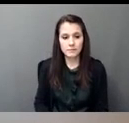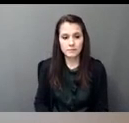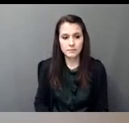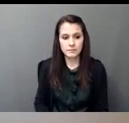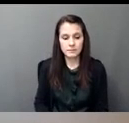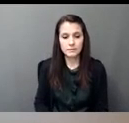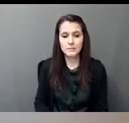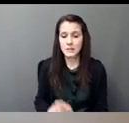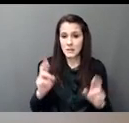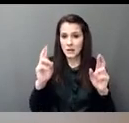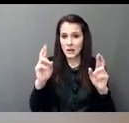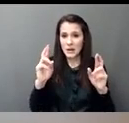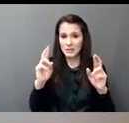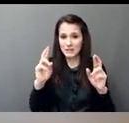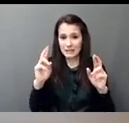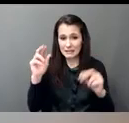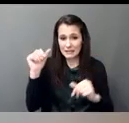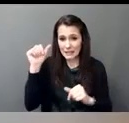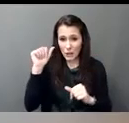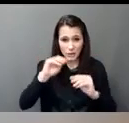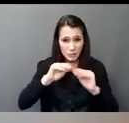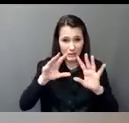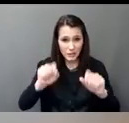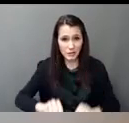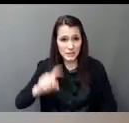Hopefully the audio is coming through so that you can hear it.